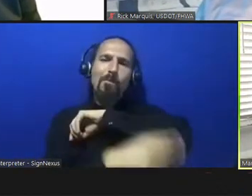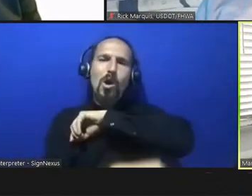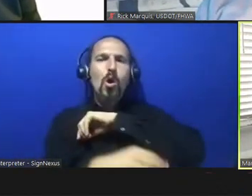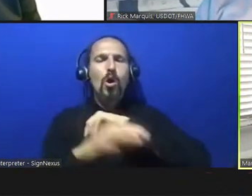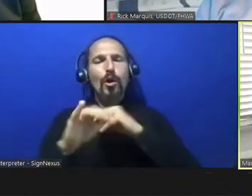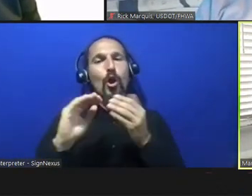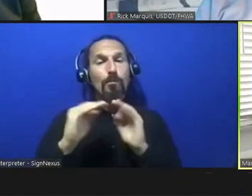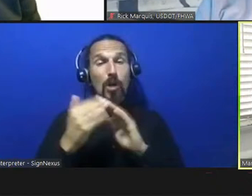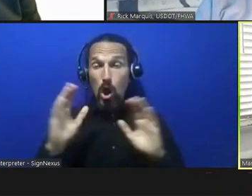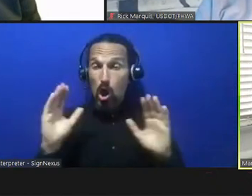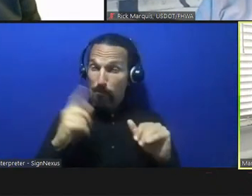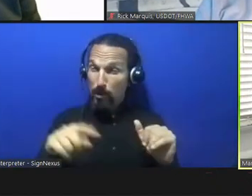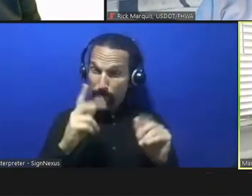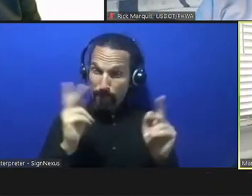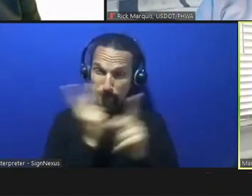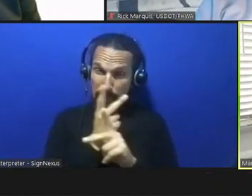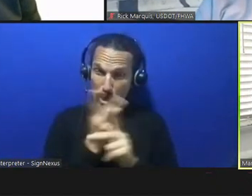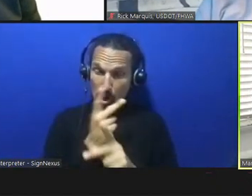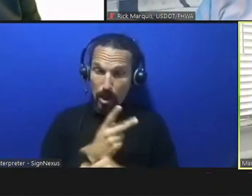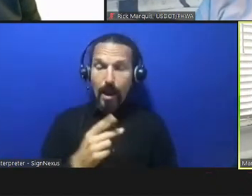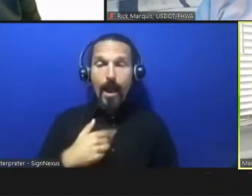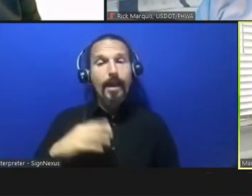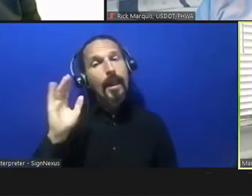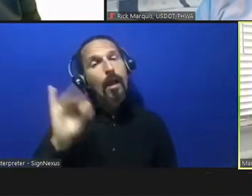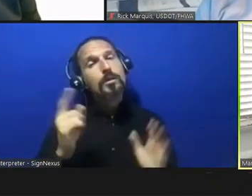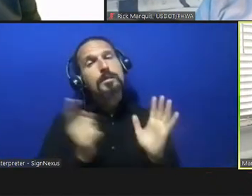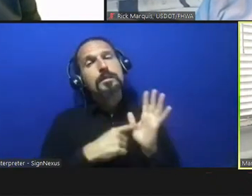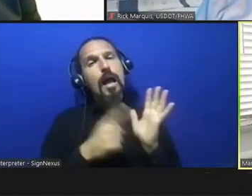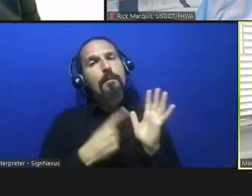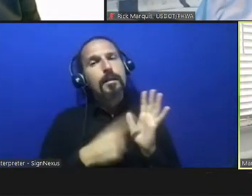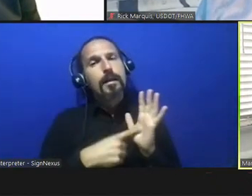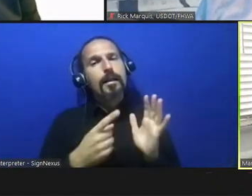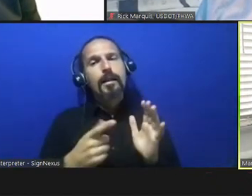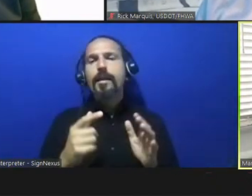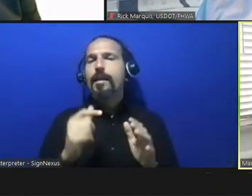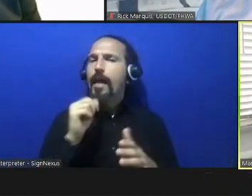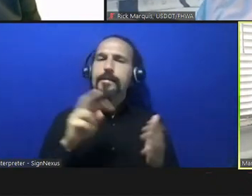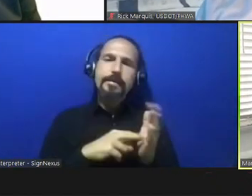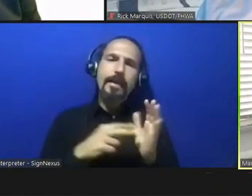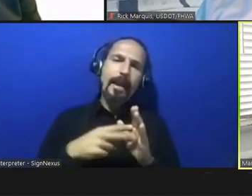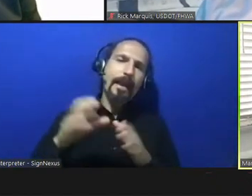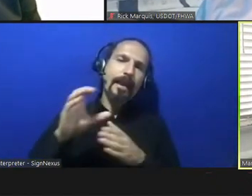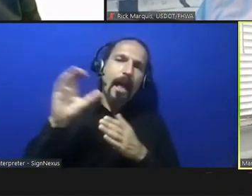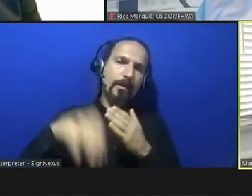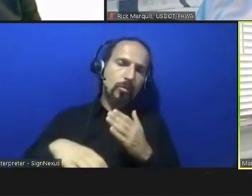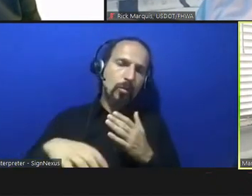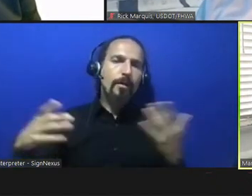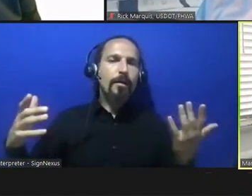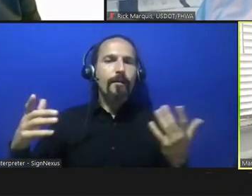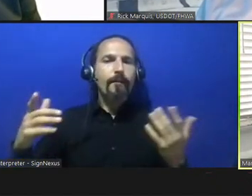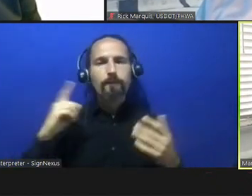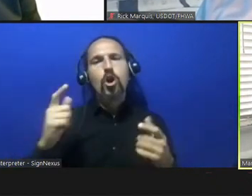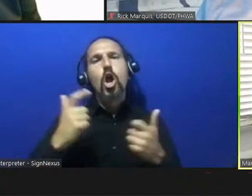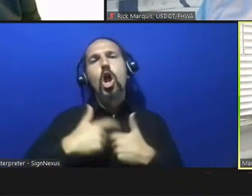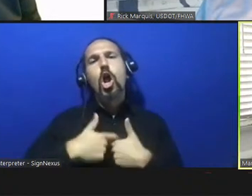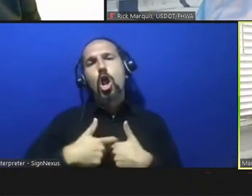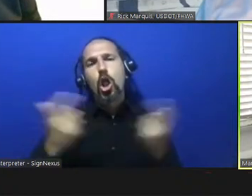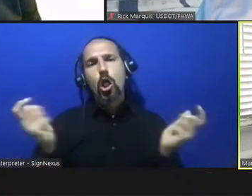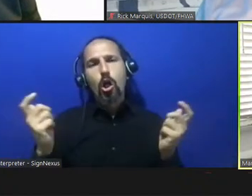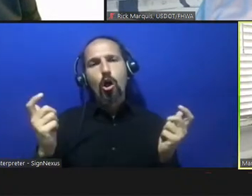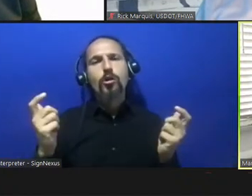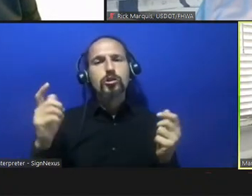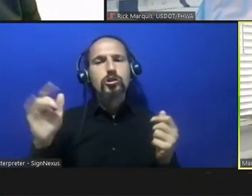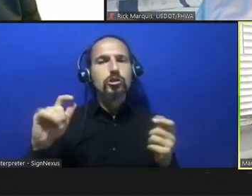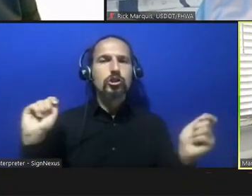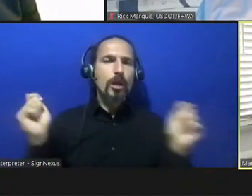hope you guys have thought that out i know that sometimes there are unintended consequences to very large uh